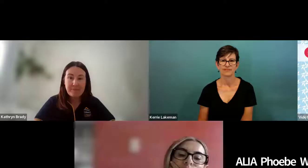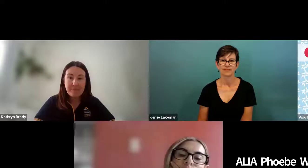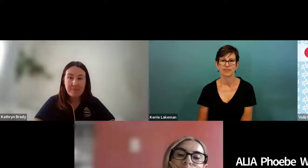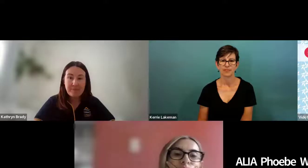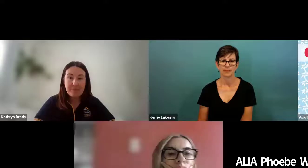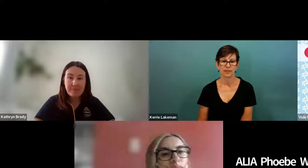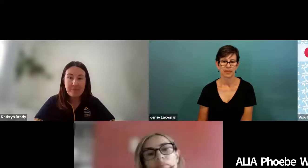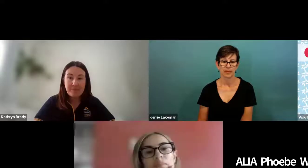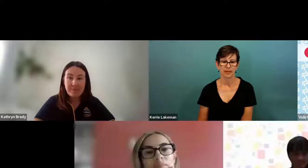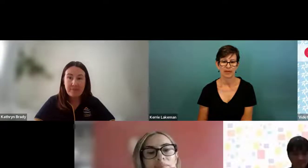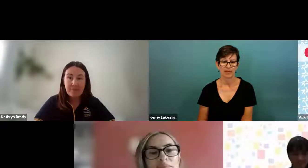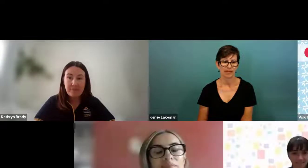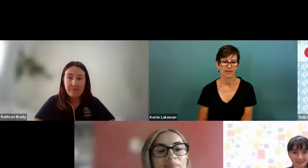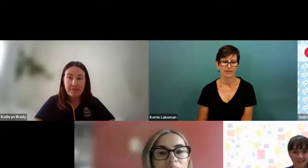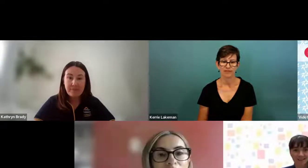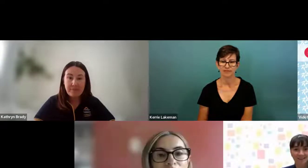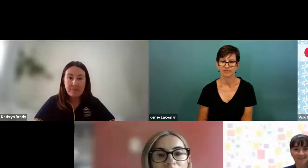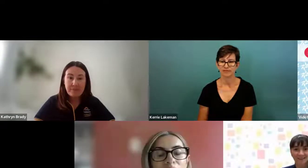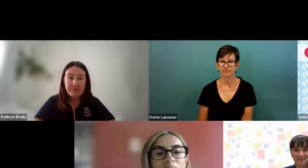Are you there?